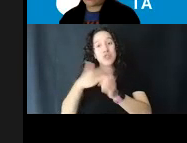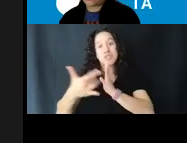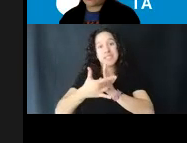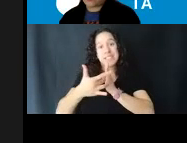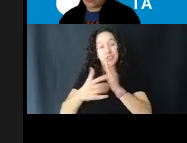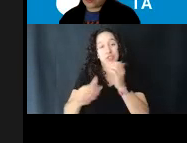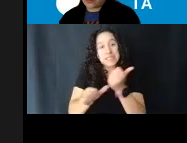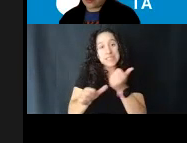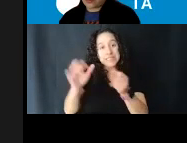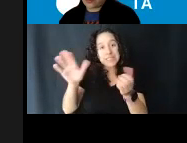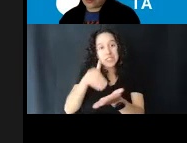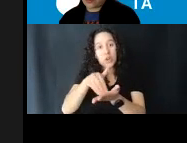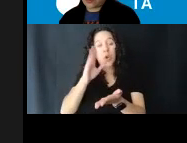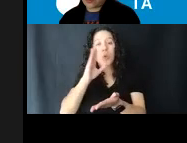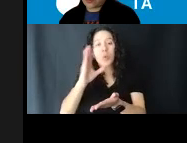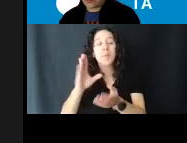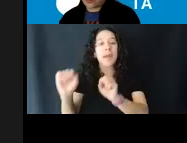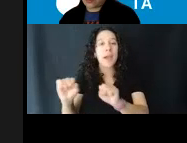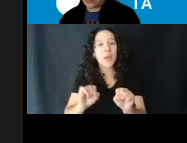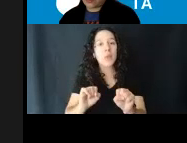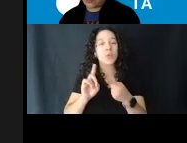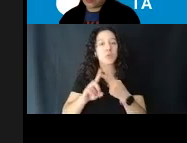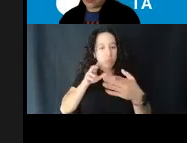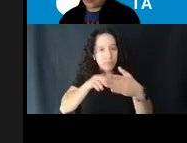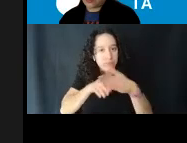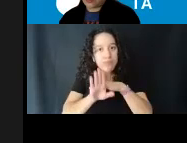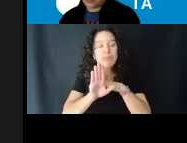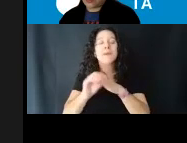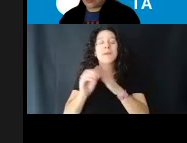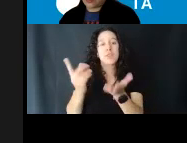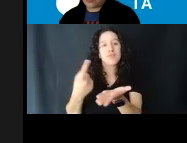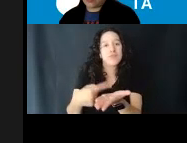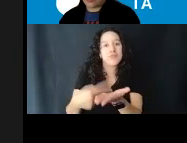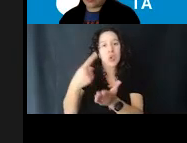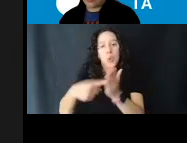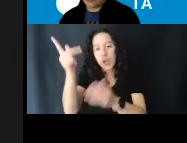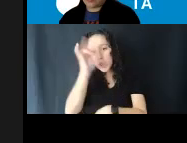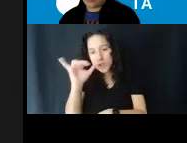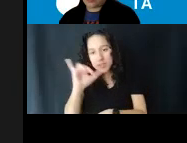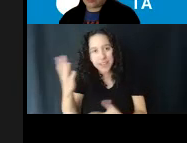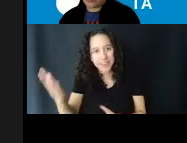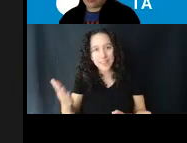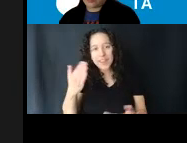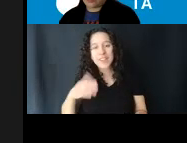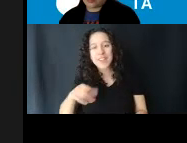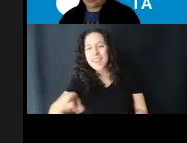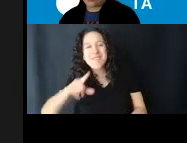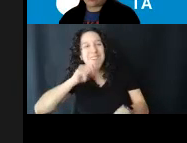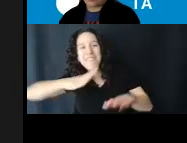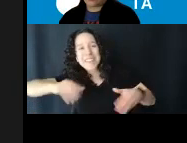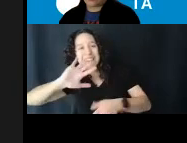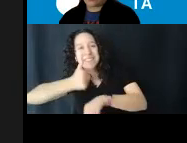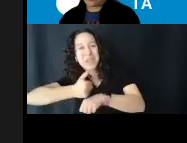right, would be able to just come in and talk about what that looks like, either They haven't been set up yet, regionally. right? Exactly,